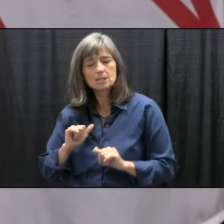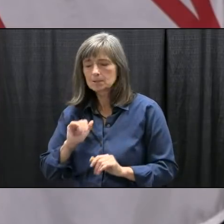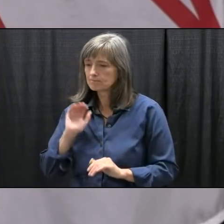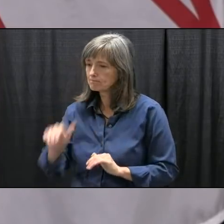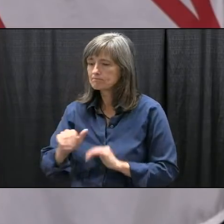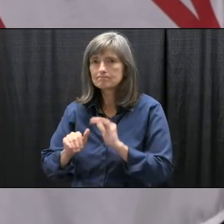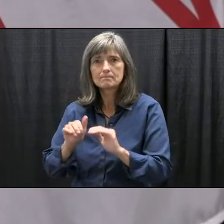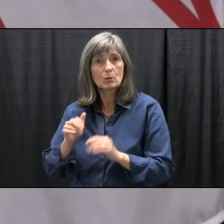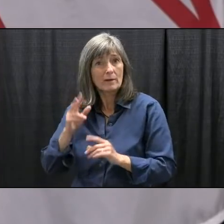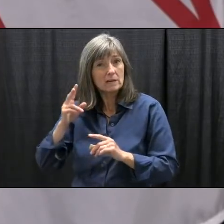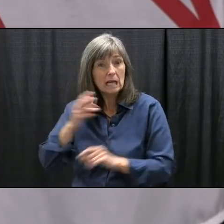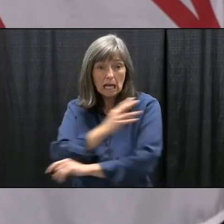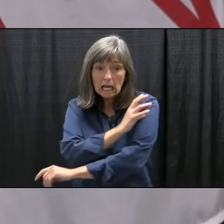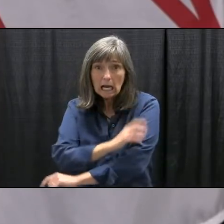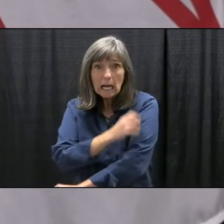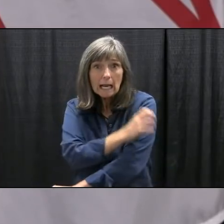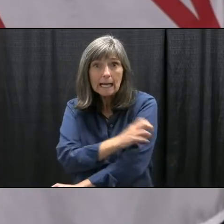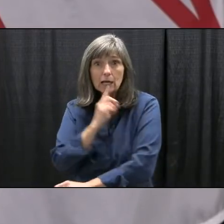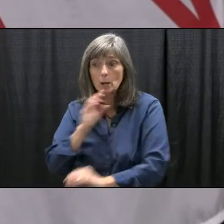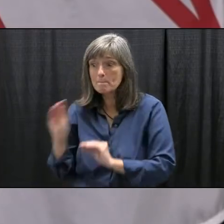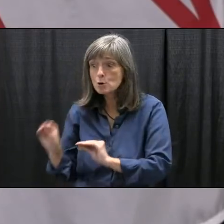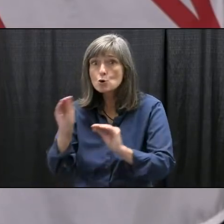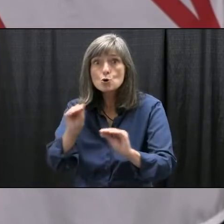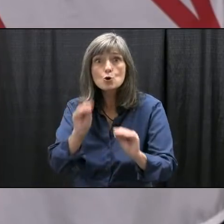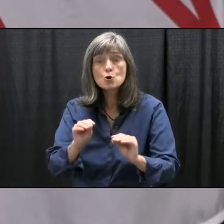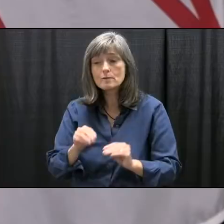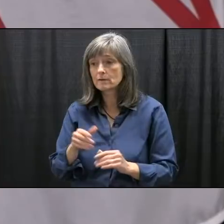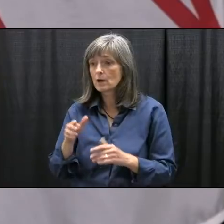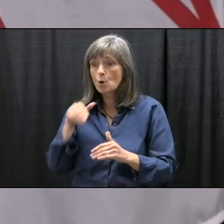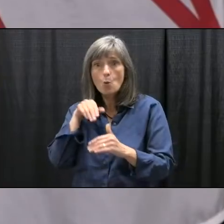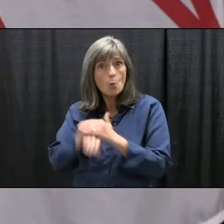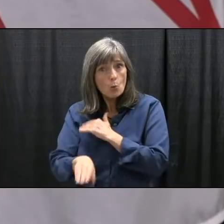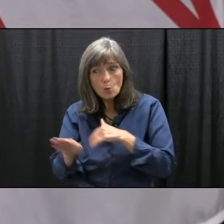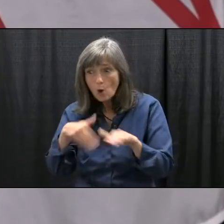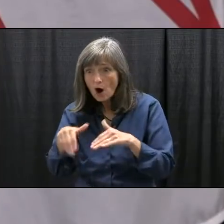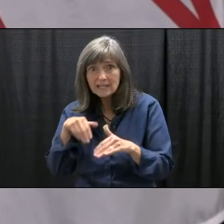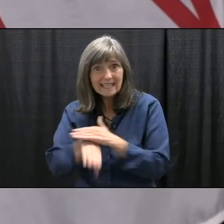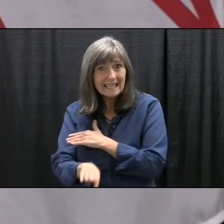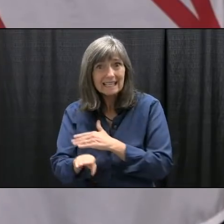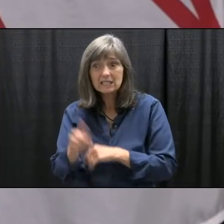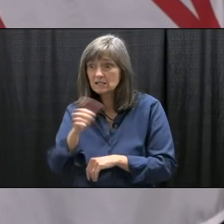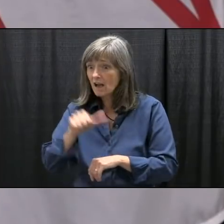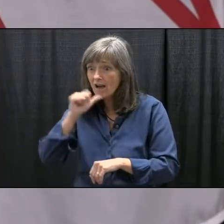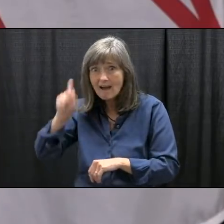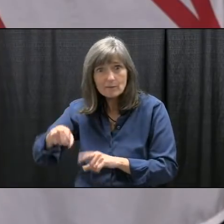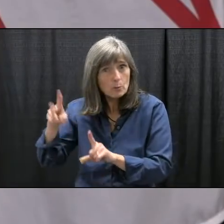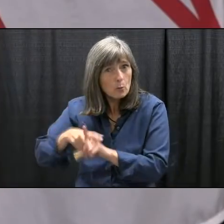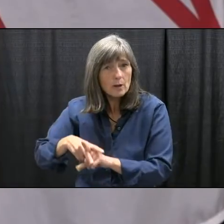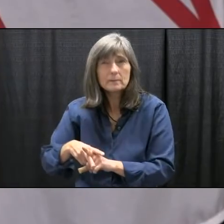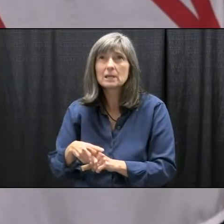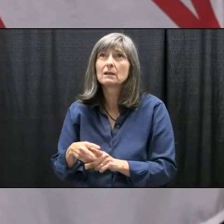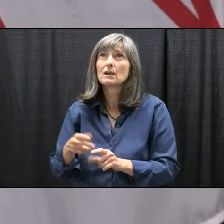clinics that move around, clinics that are available, walk-ins. There is